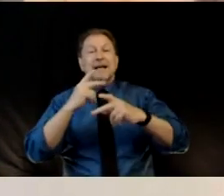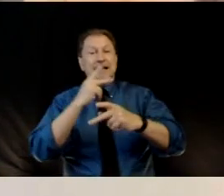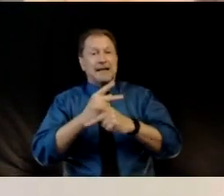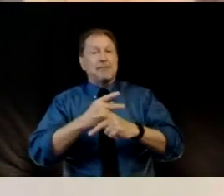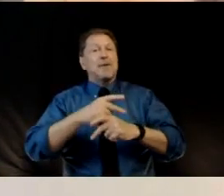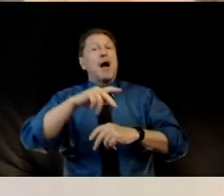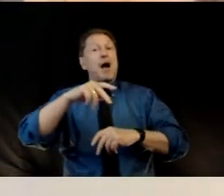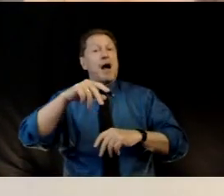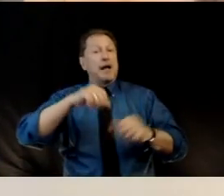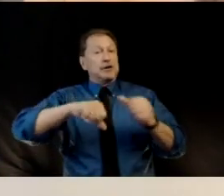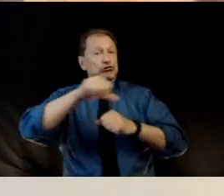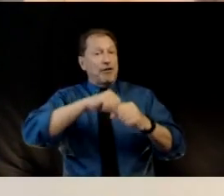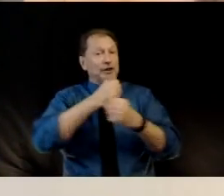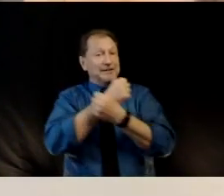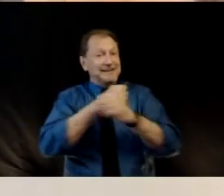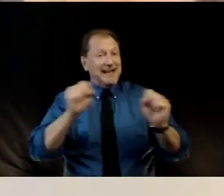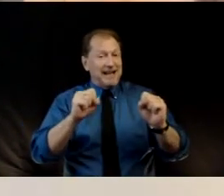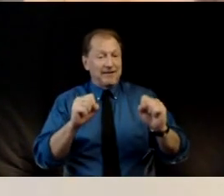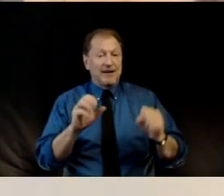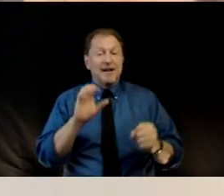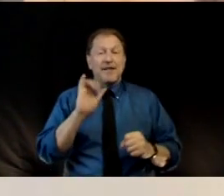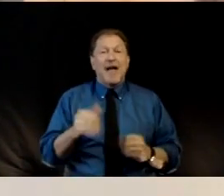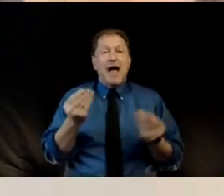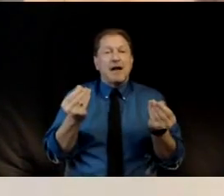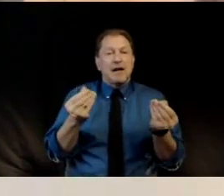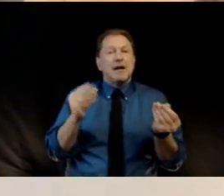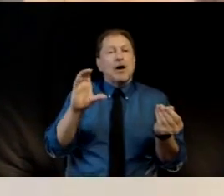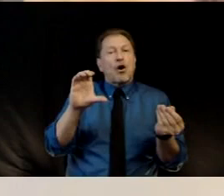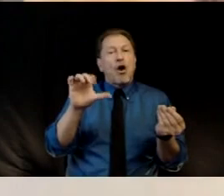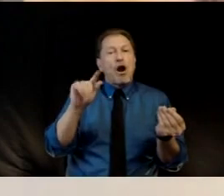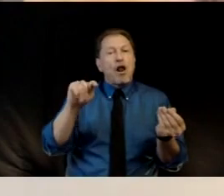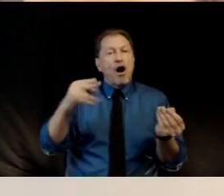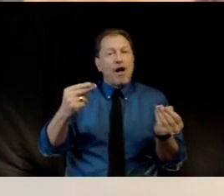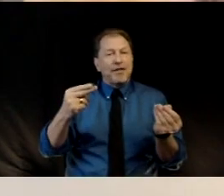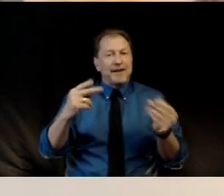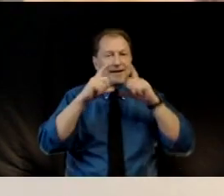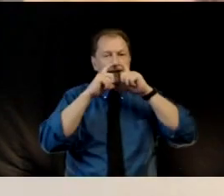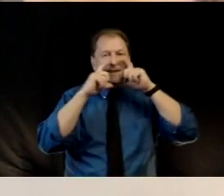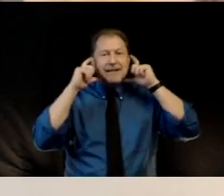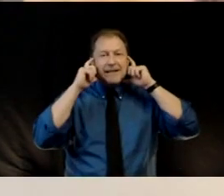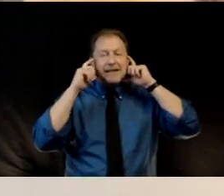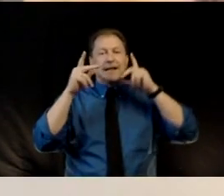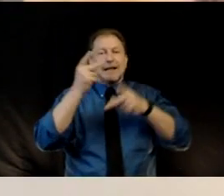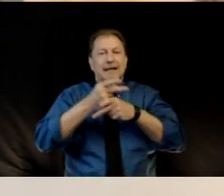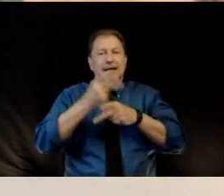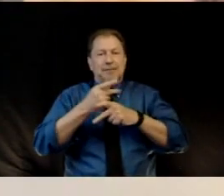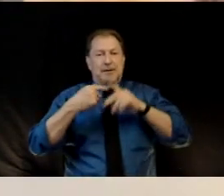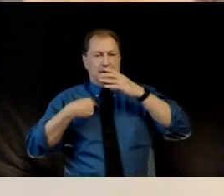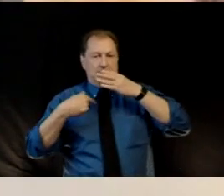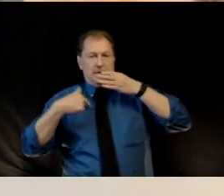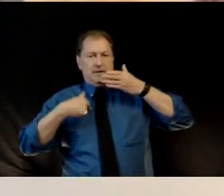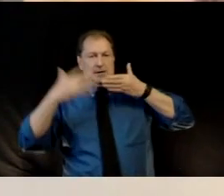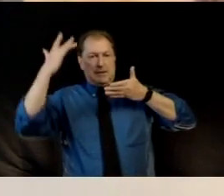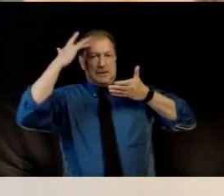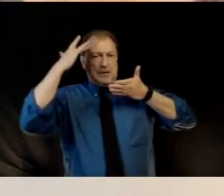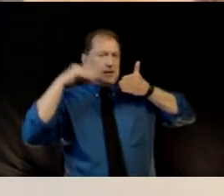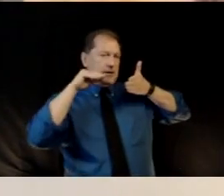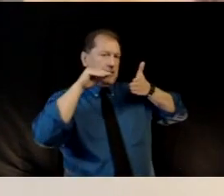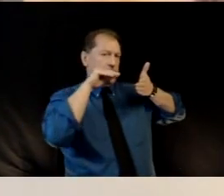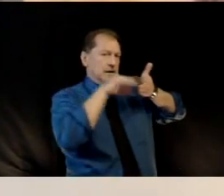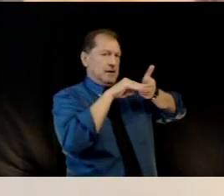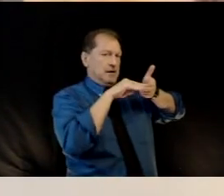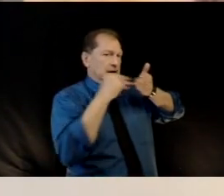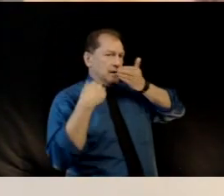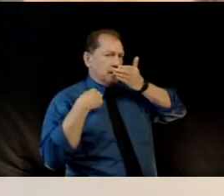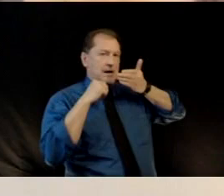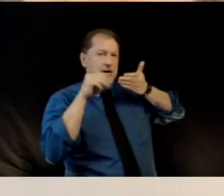were, which is great news. But they also help to keep your own respiratory droplets inside the mask so that you can't get them